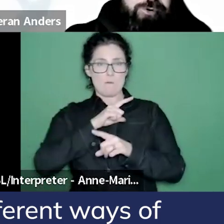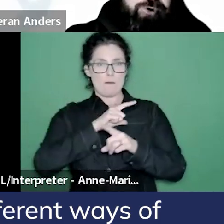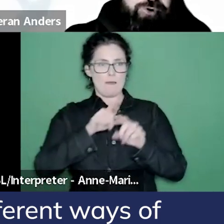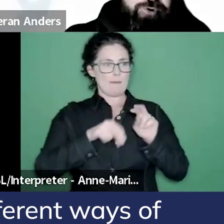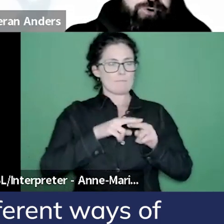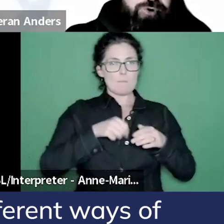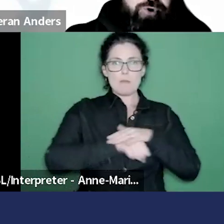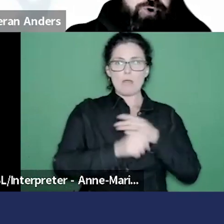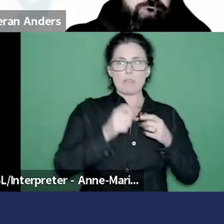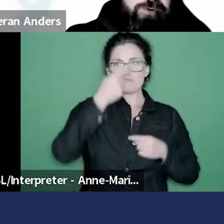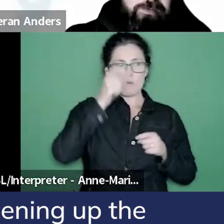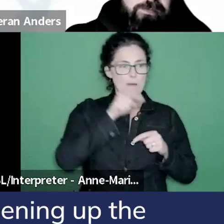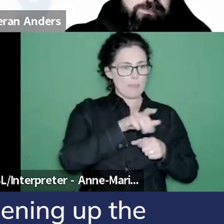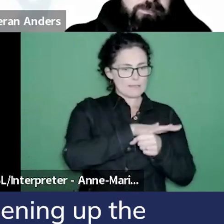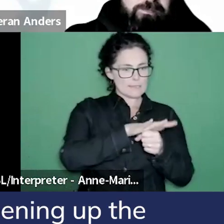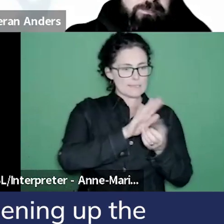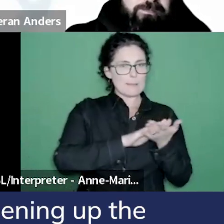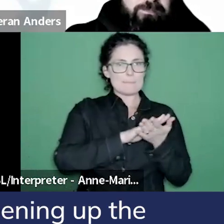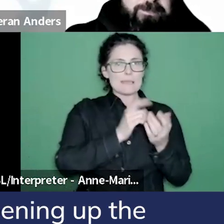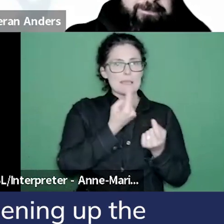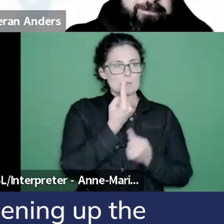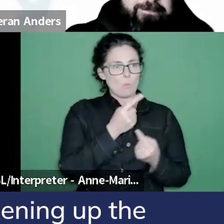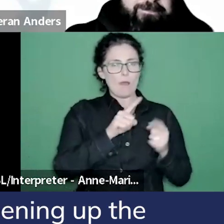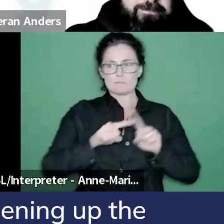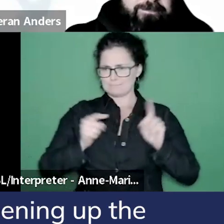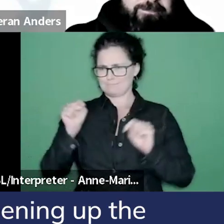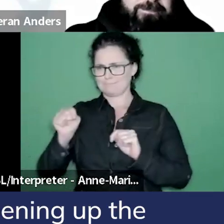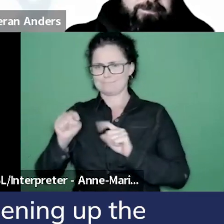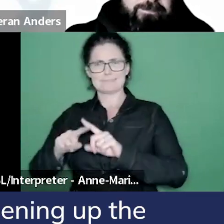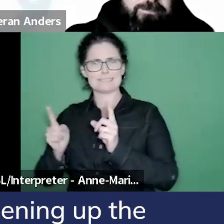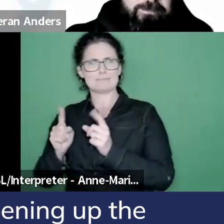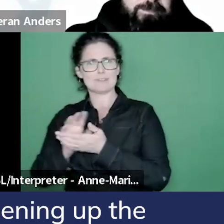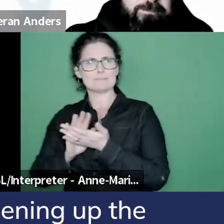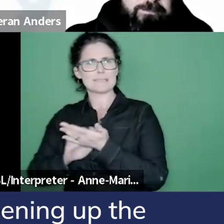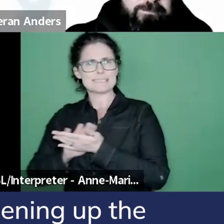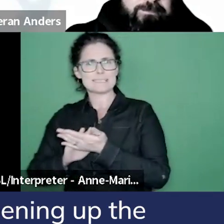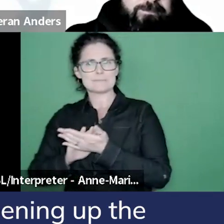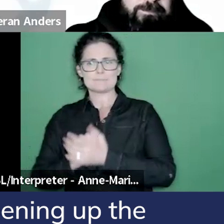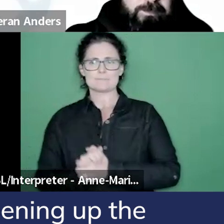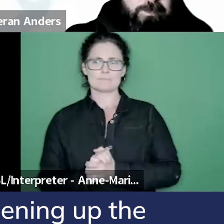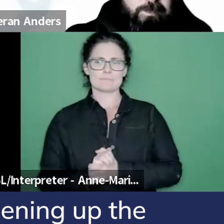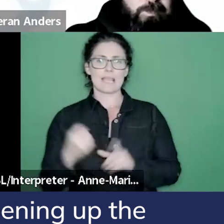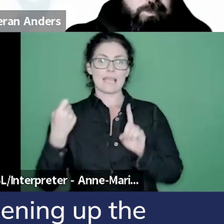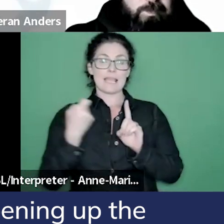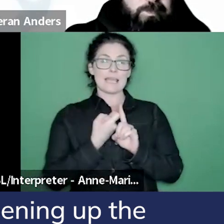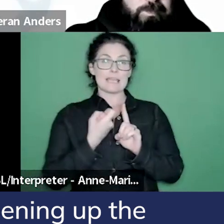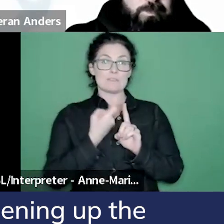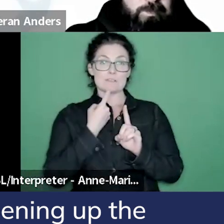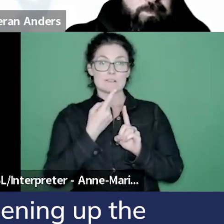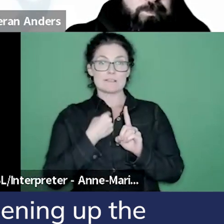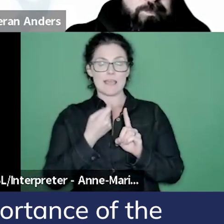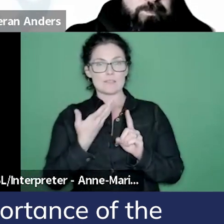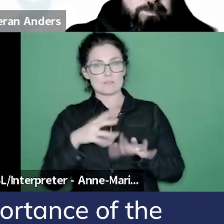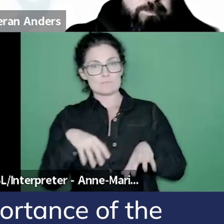birth trauma. As Kieran said in his introduction, just opening up the question, how was the birth for